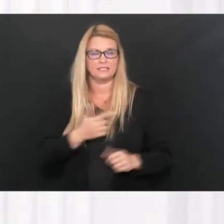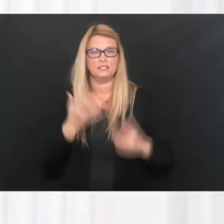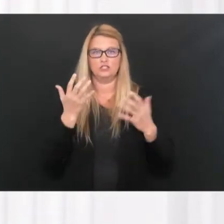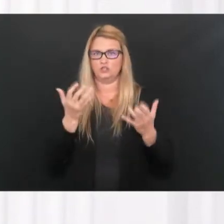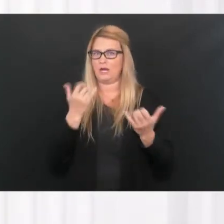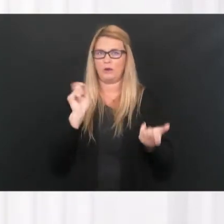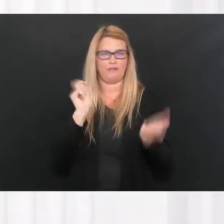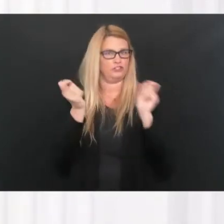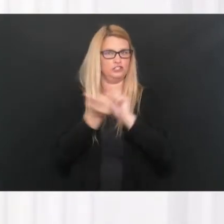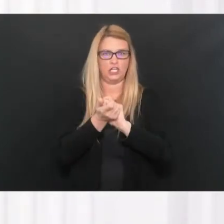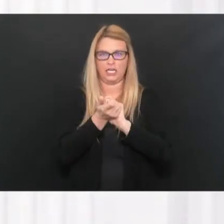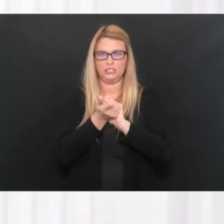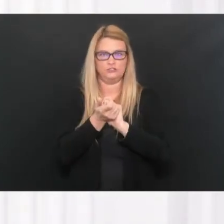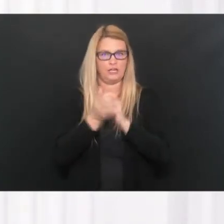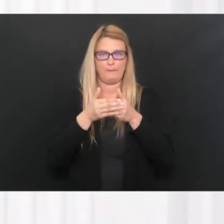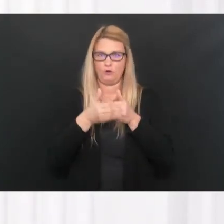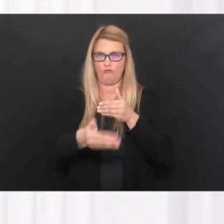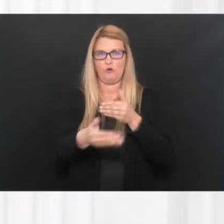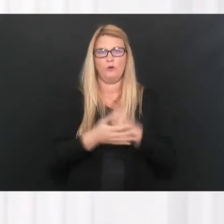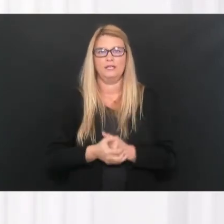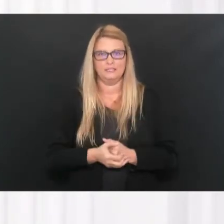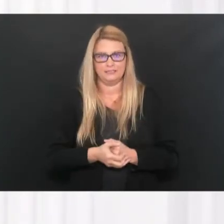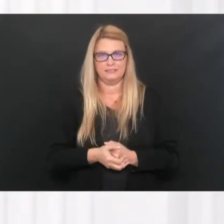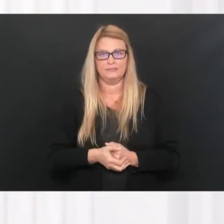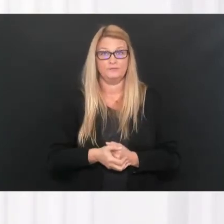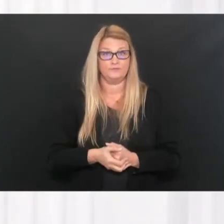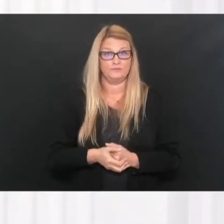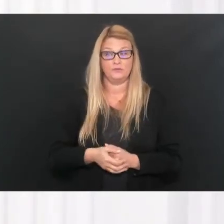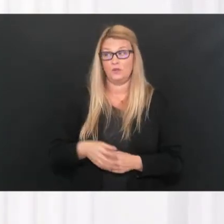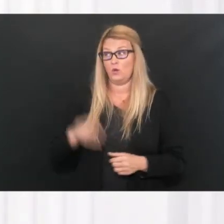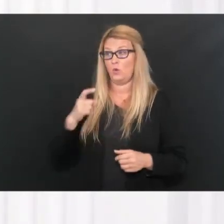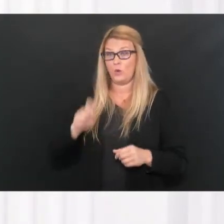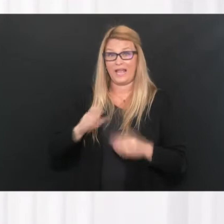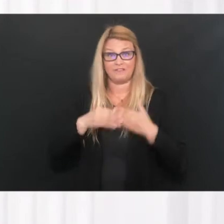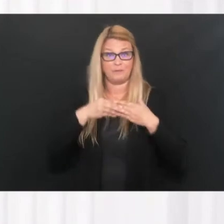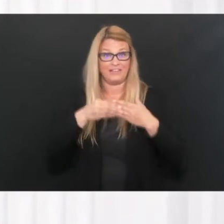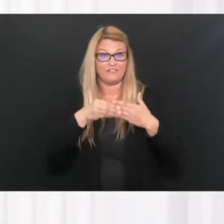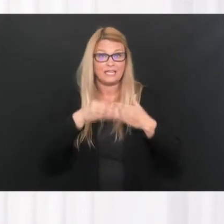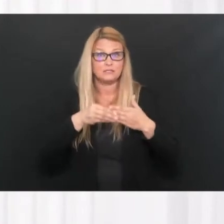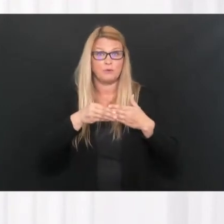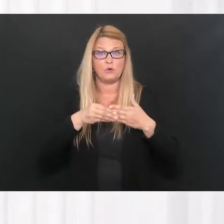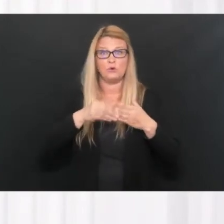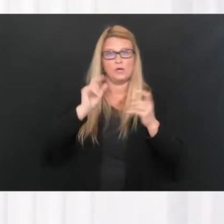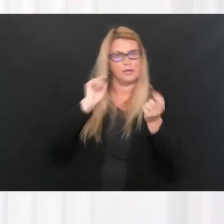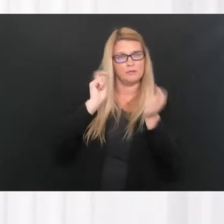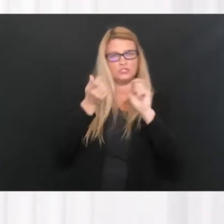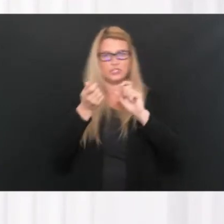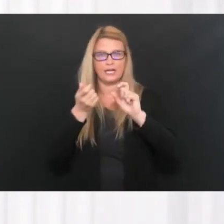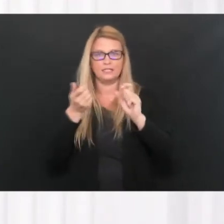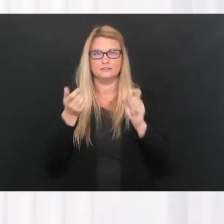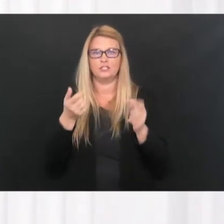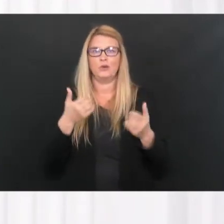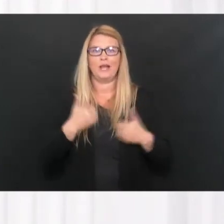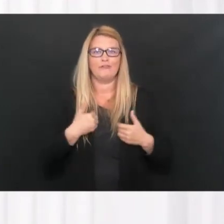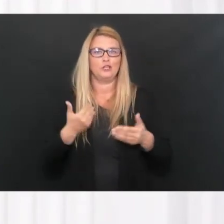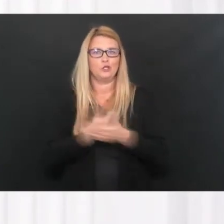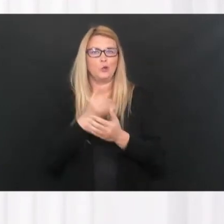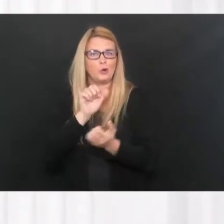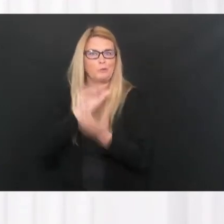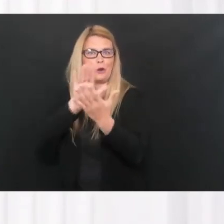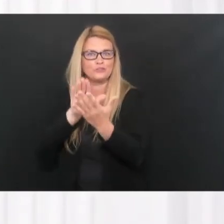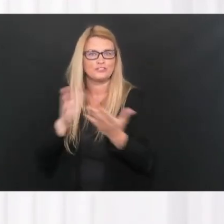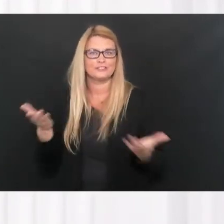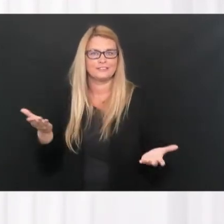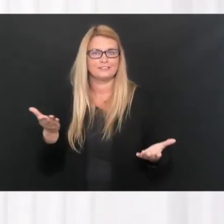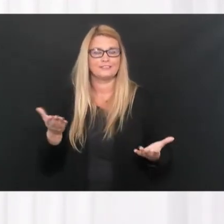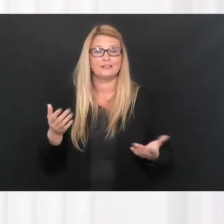forward. The enemy's going to give us different things. We got to be flexible and agile. We got to run some new plays. So, and some